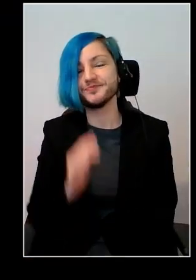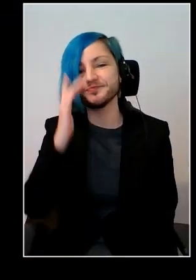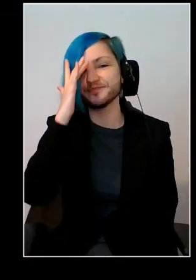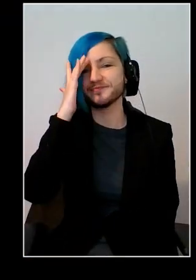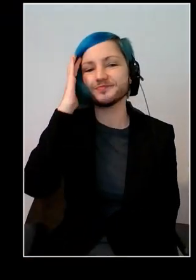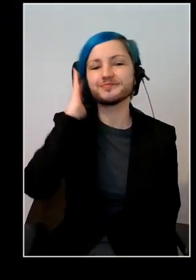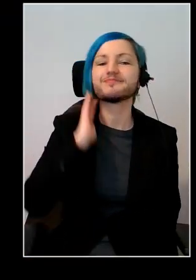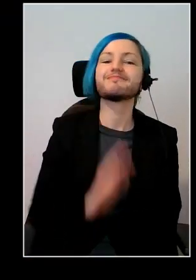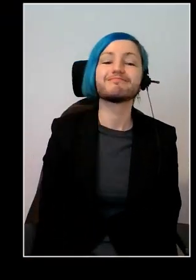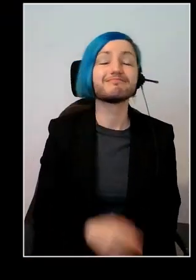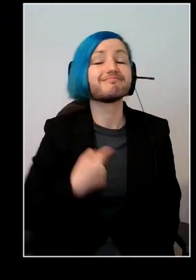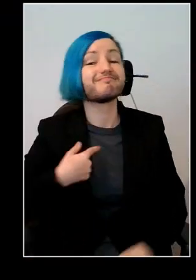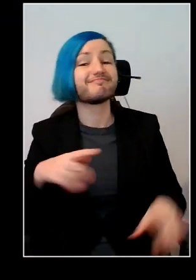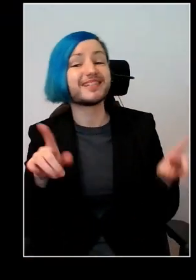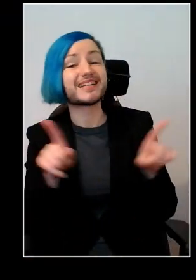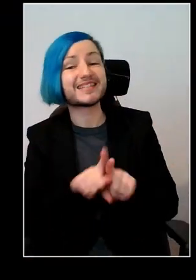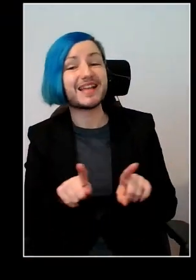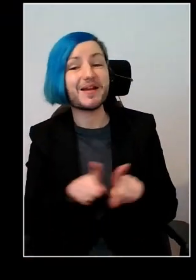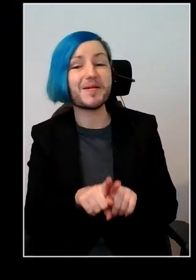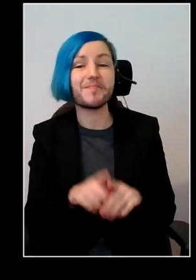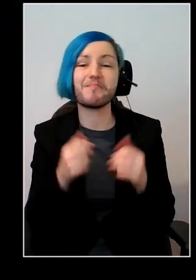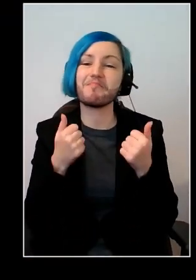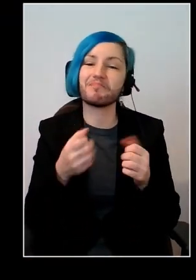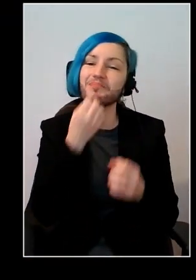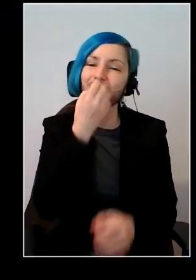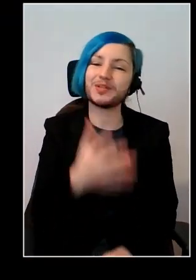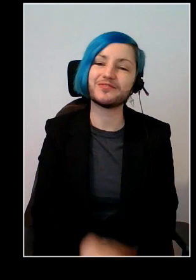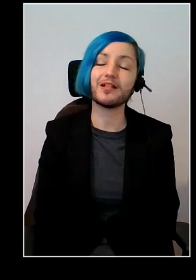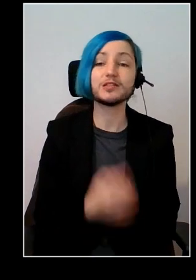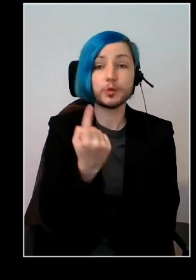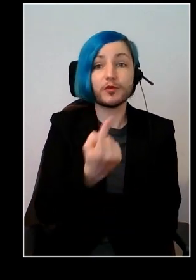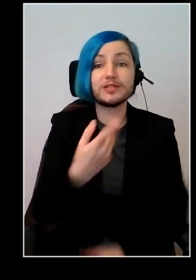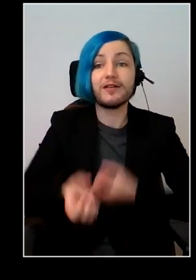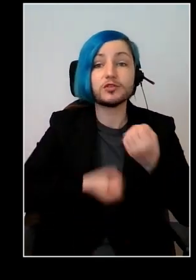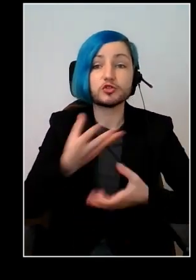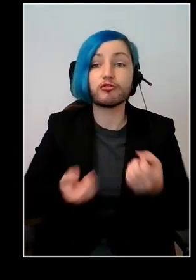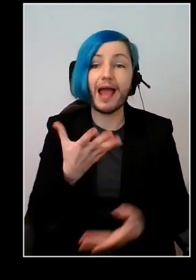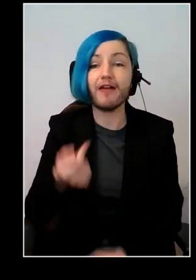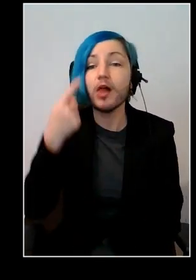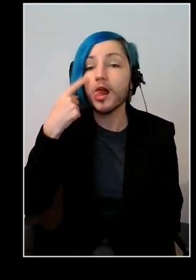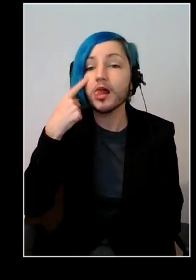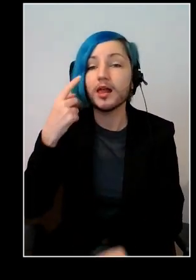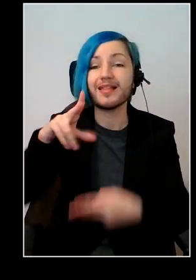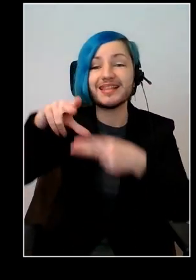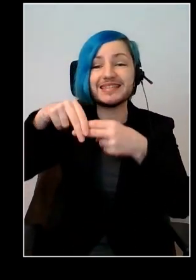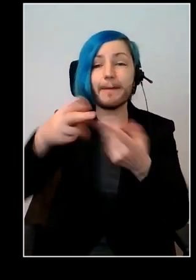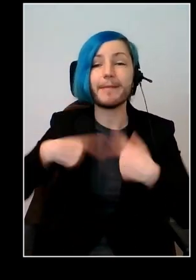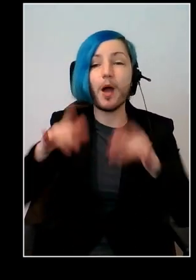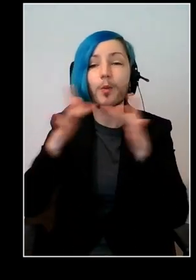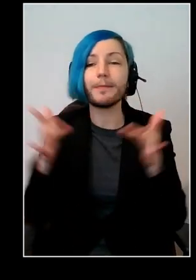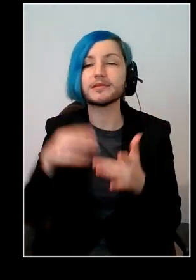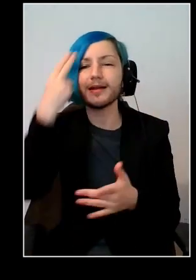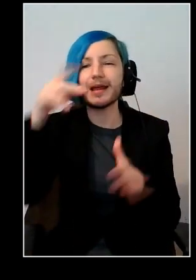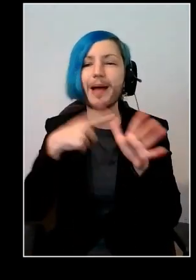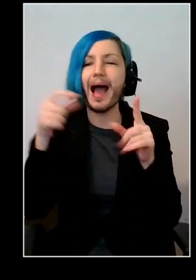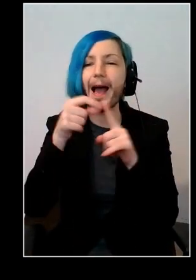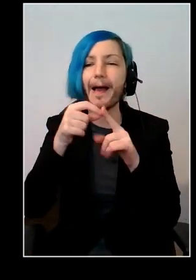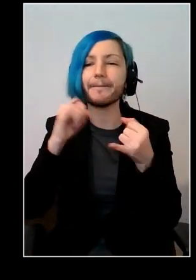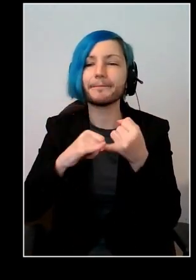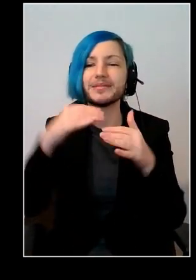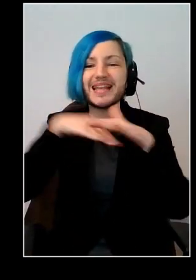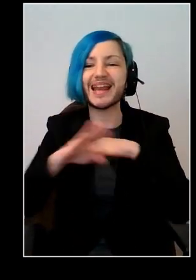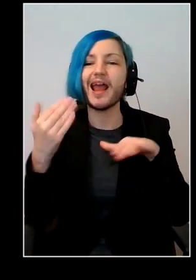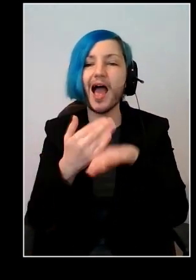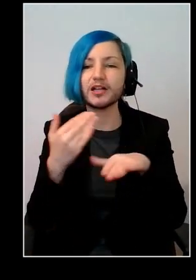And so do I. Wonderful stuff. If you have a story you want to tell, check out the Apps in Action tab on our website and get in touch. If that wasn't enough as